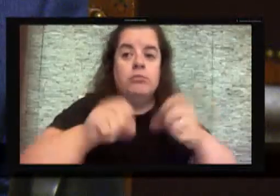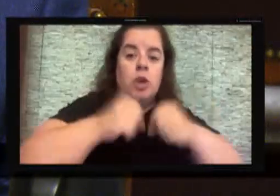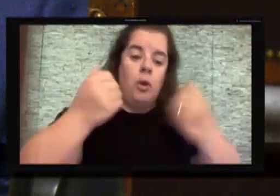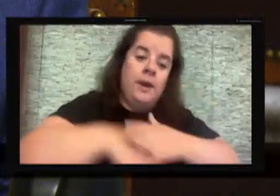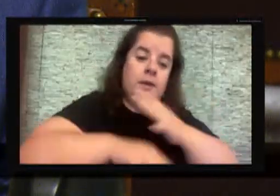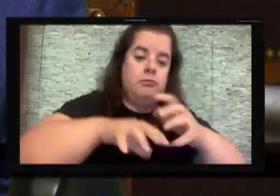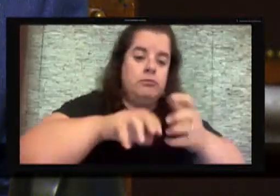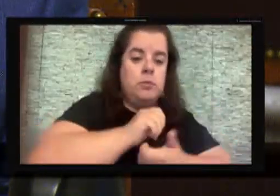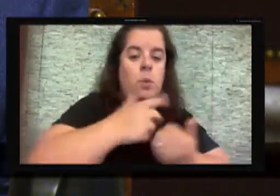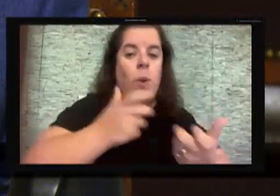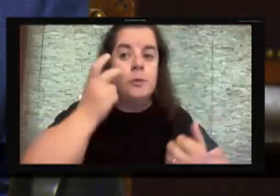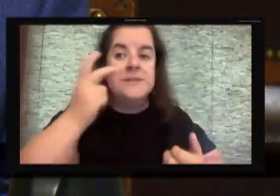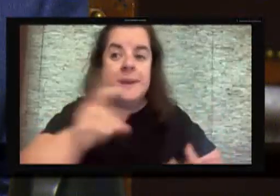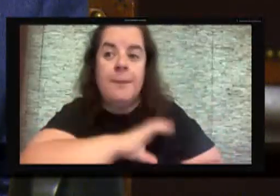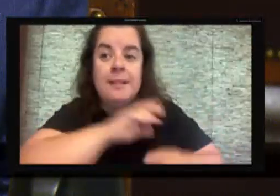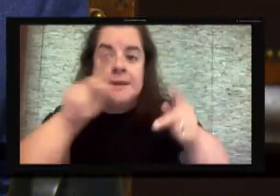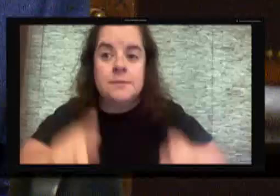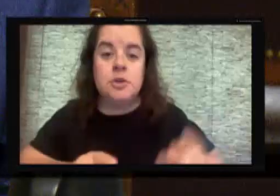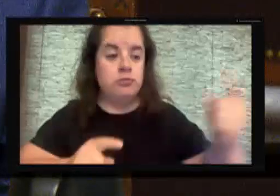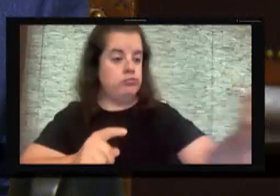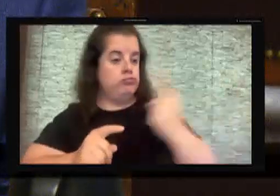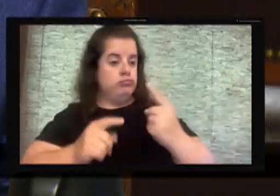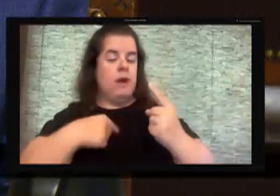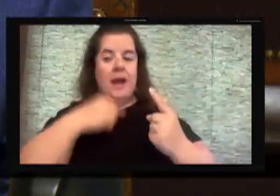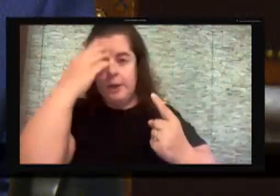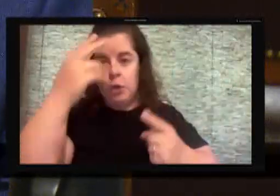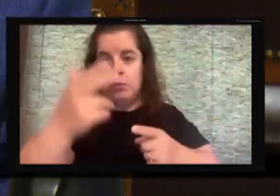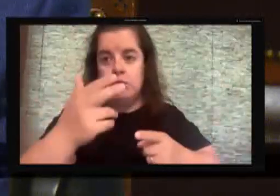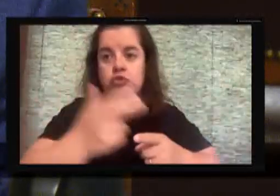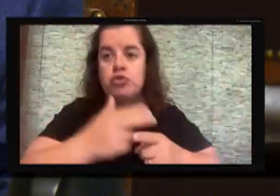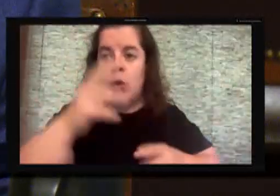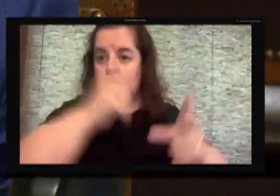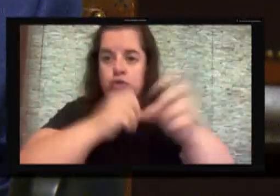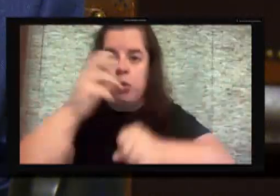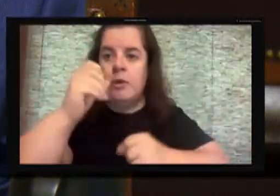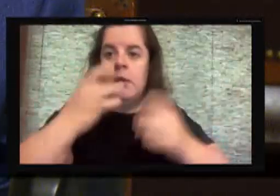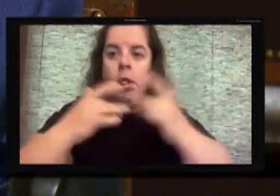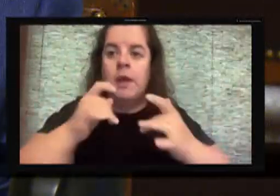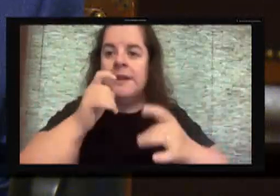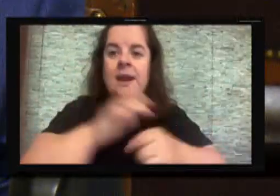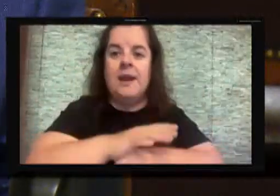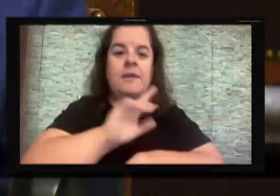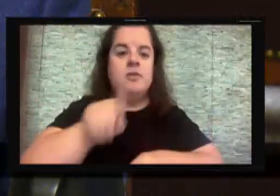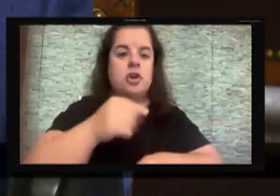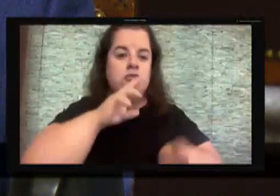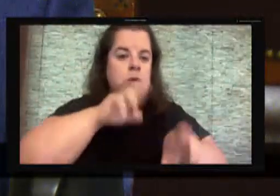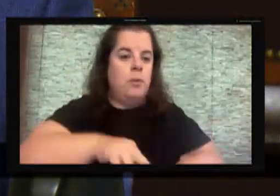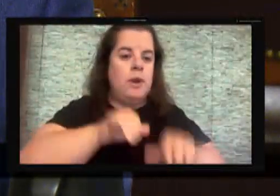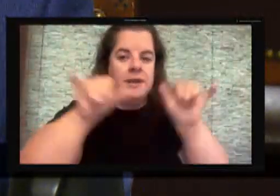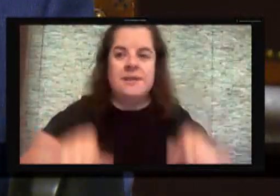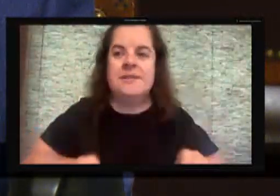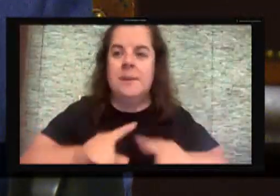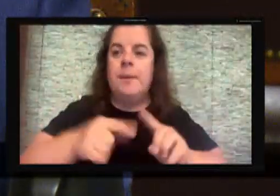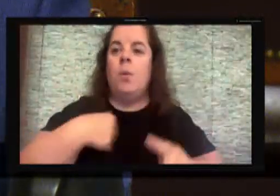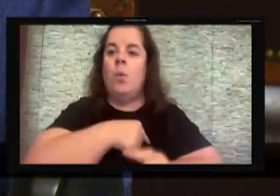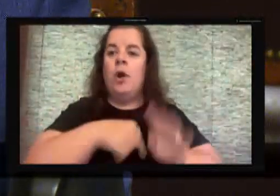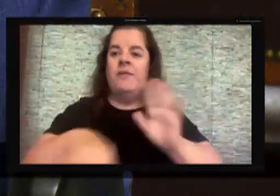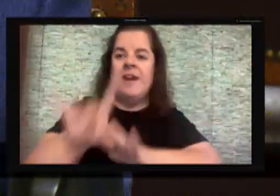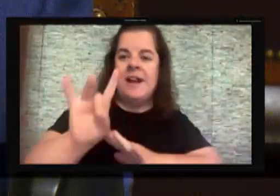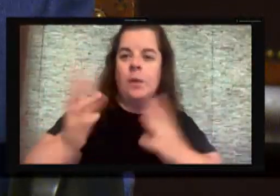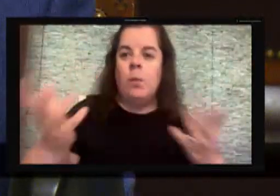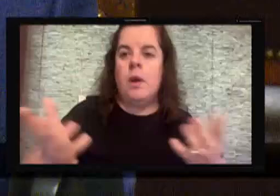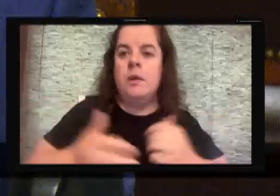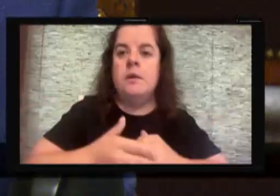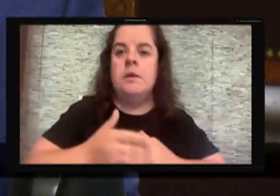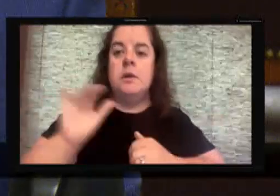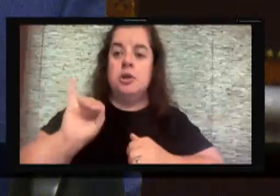police officer. I know we're shortage. I know we want to go to just a reporting system. But what we're finding out is the insurance